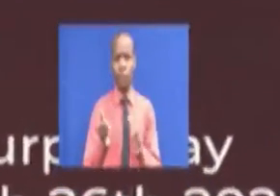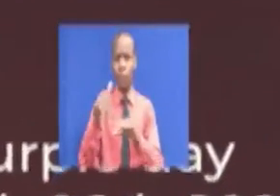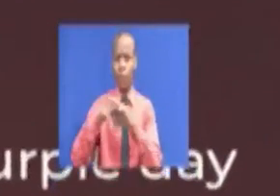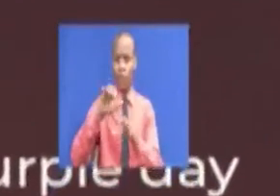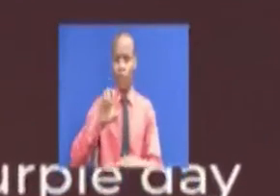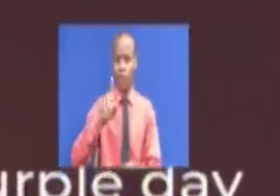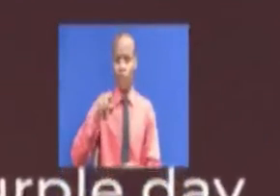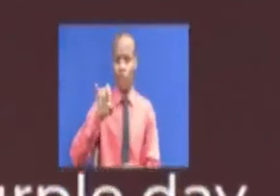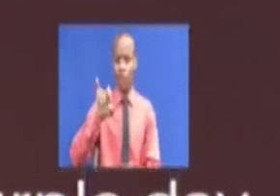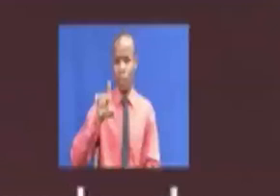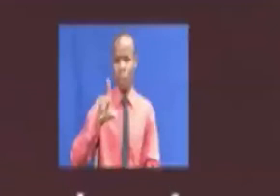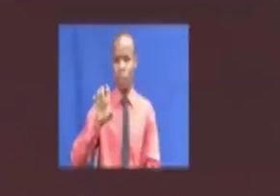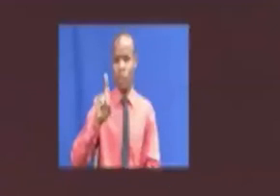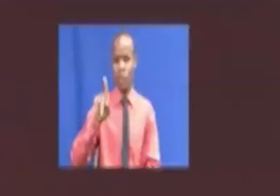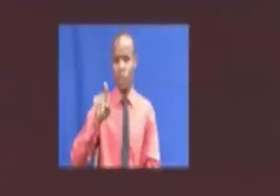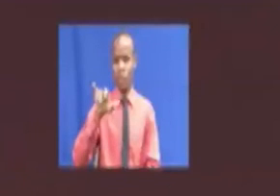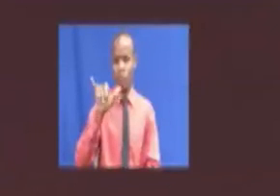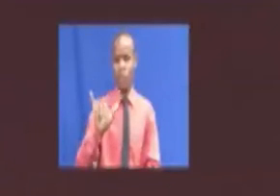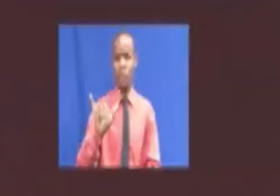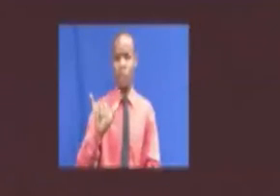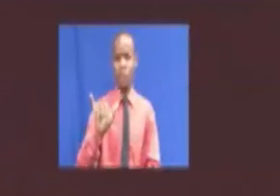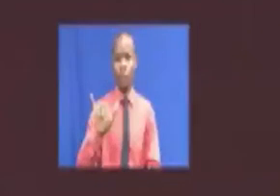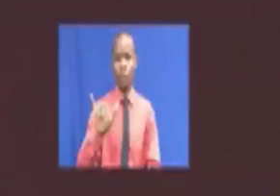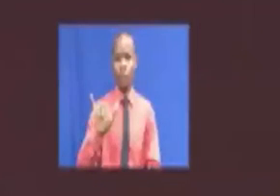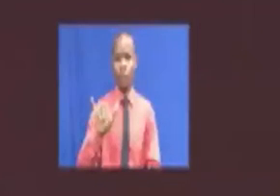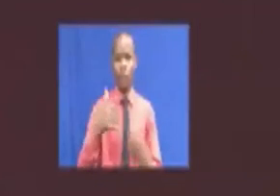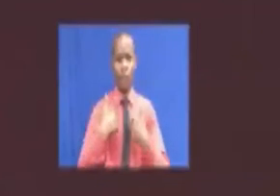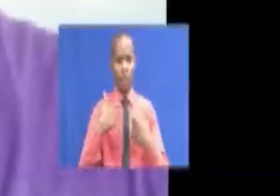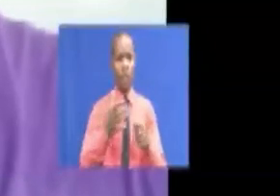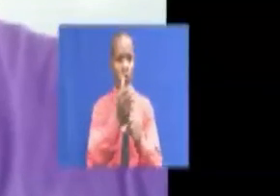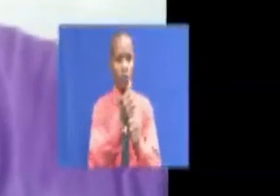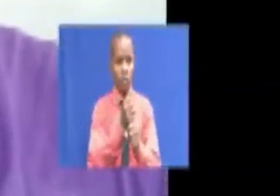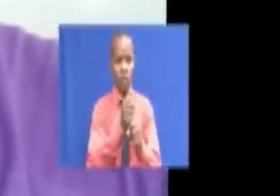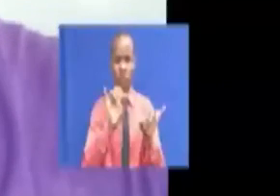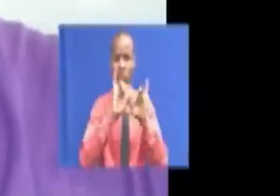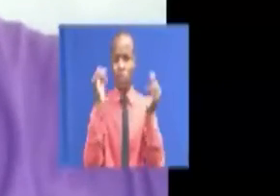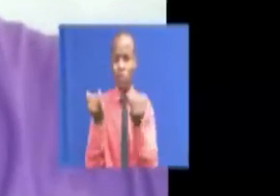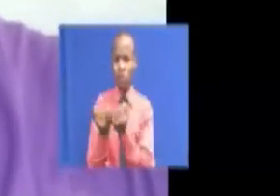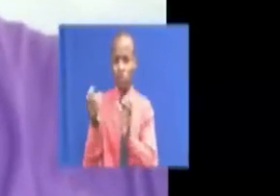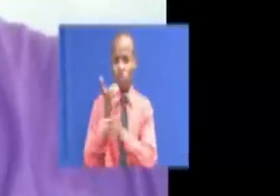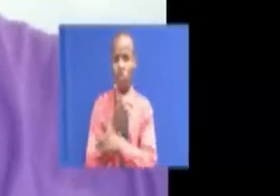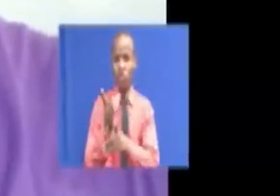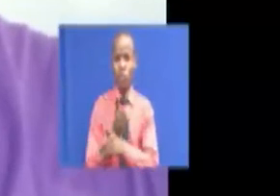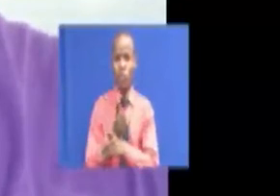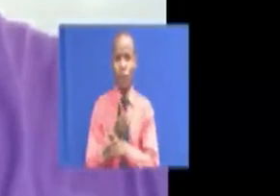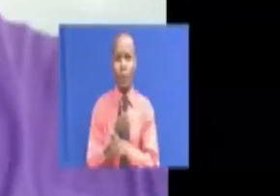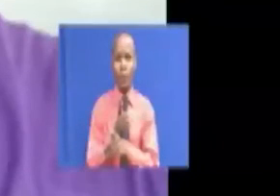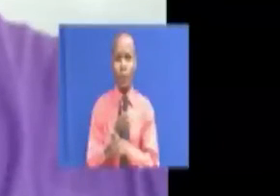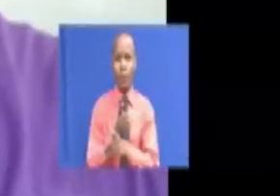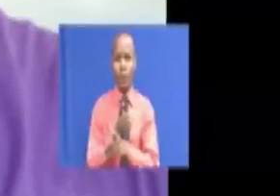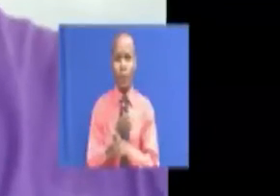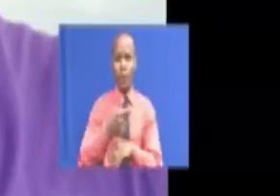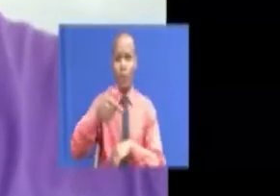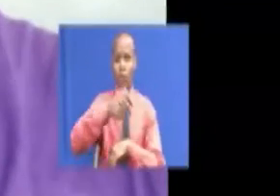epilepsy care, including hospitals and other organizations and institutions, will be marking this day